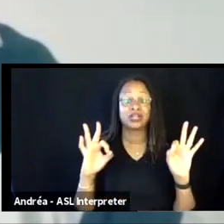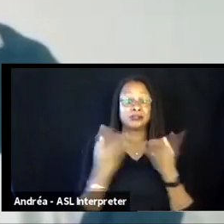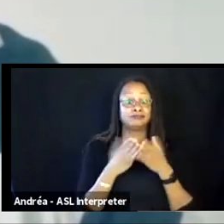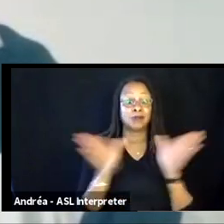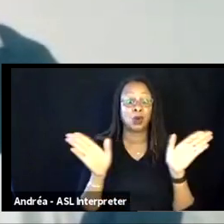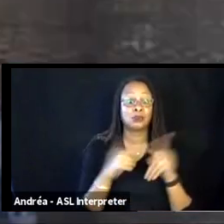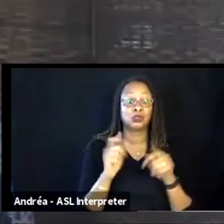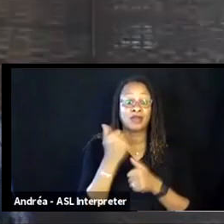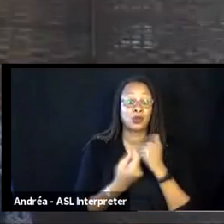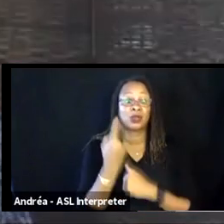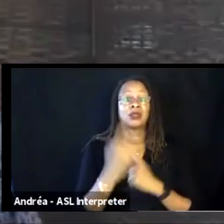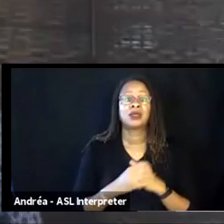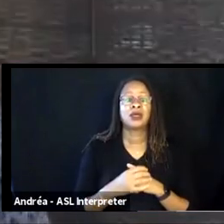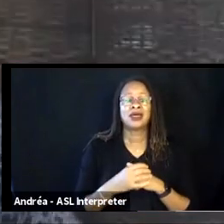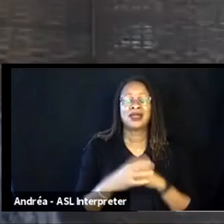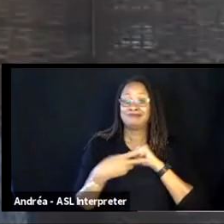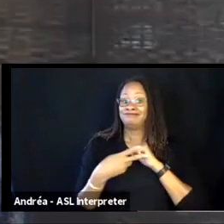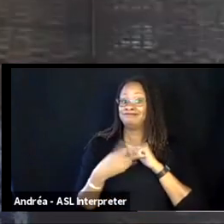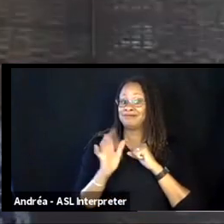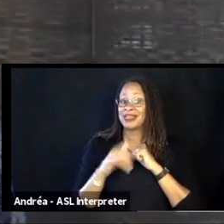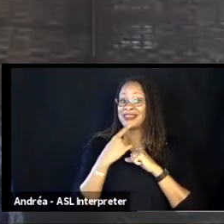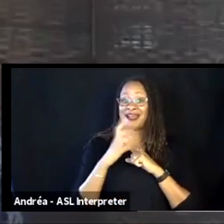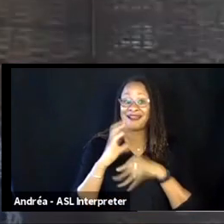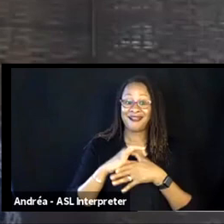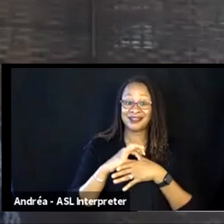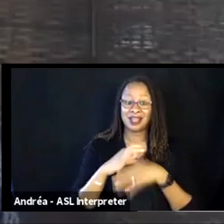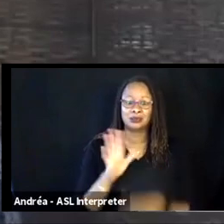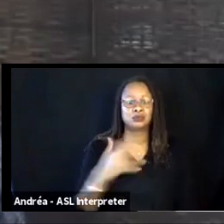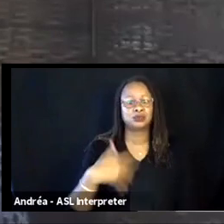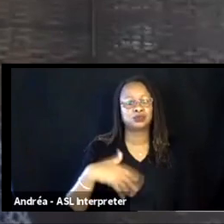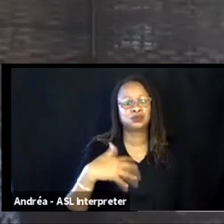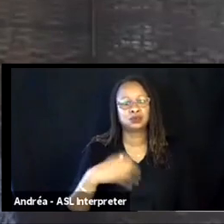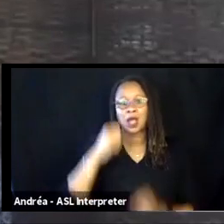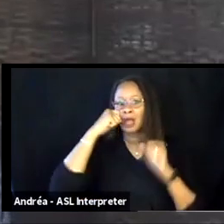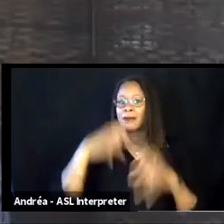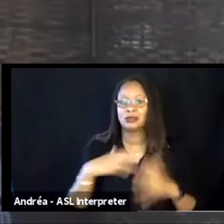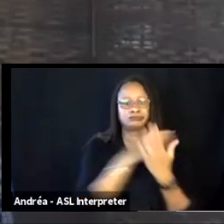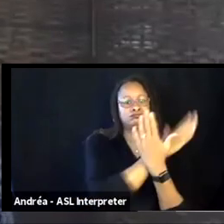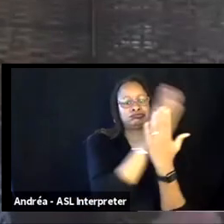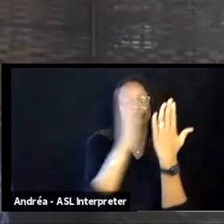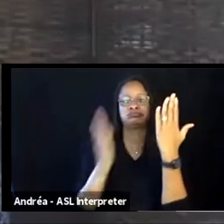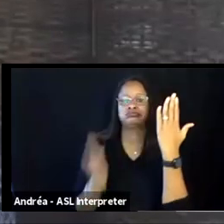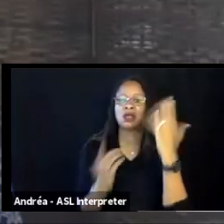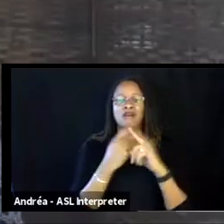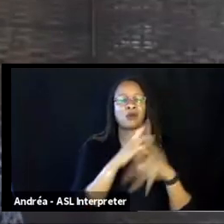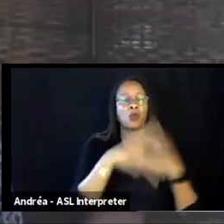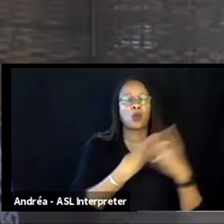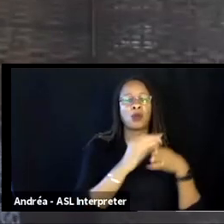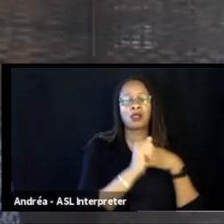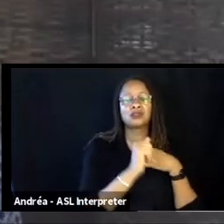everybody. And just to say, the content is amazing. It's just a wide range from world leaders. And one thing